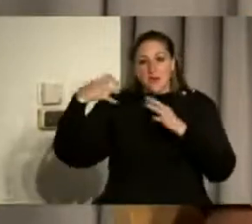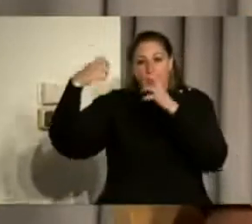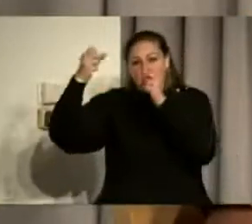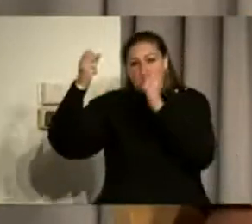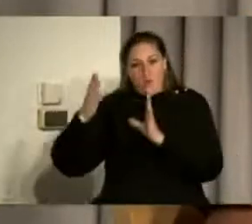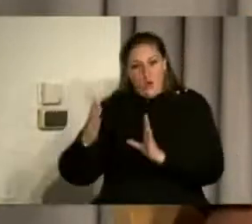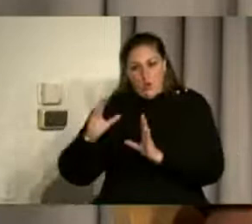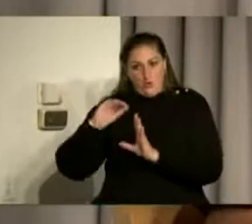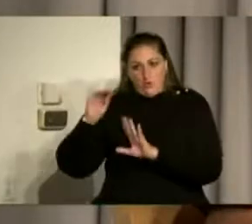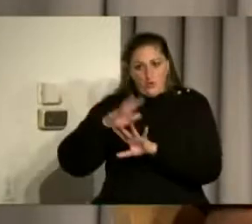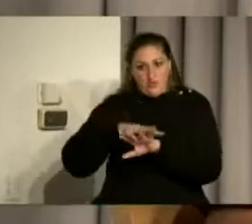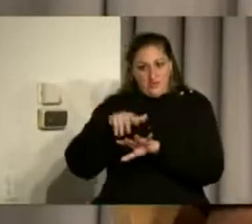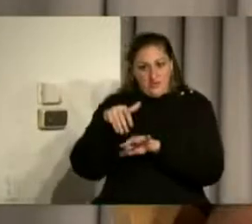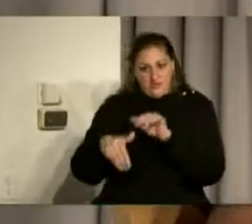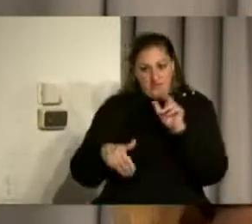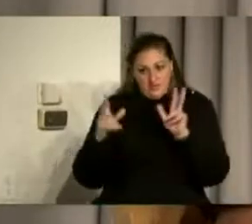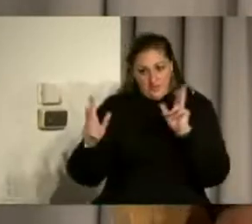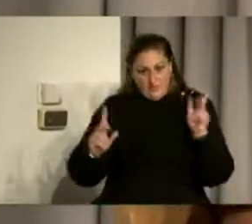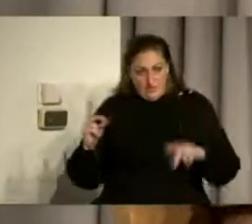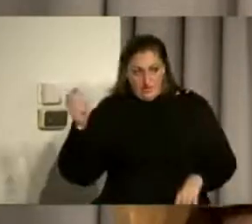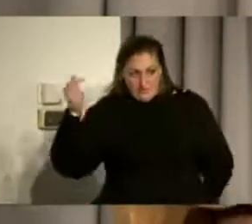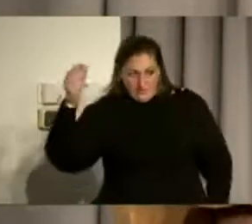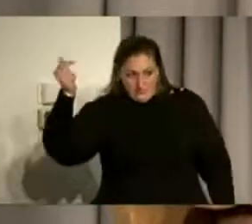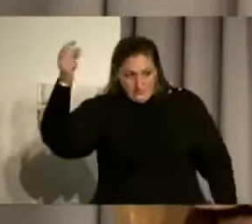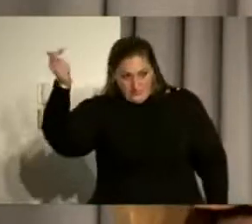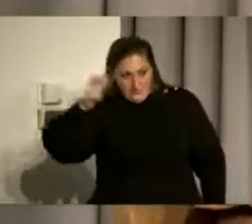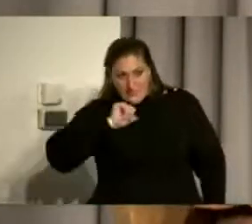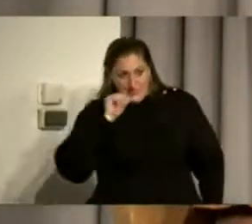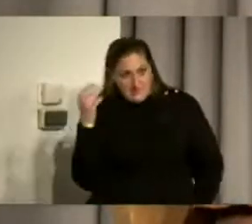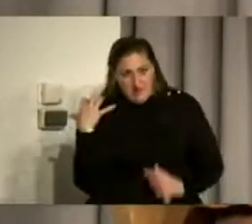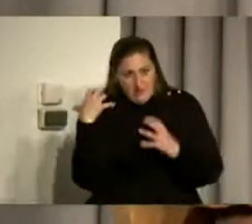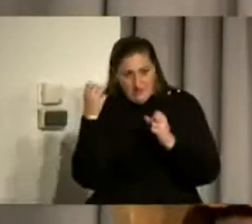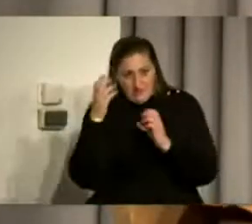people. He is not our hero.